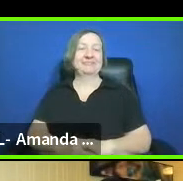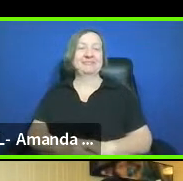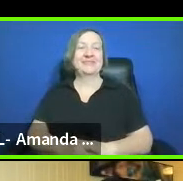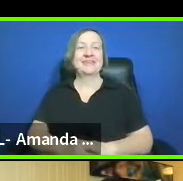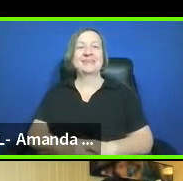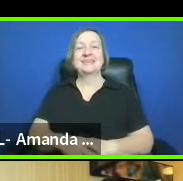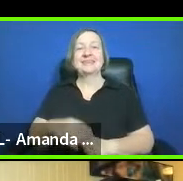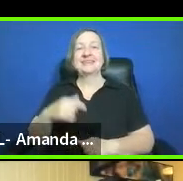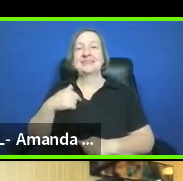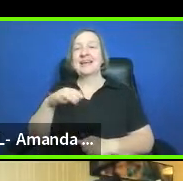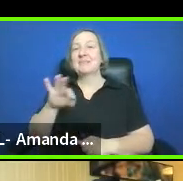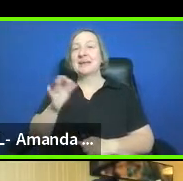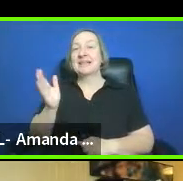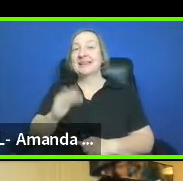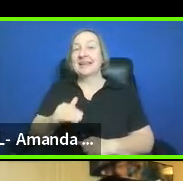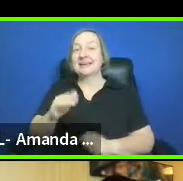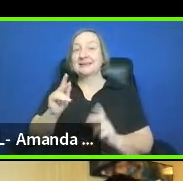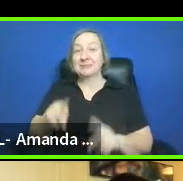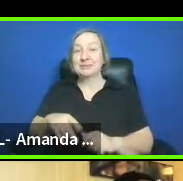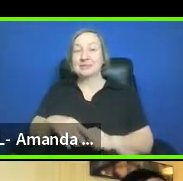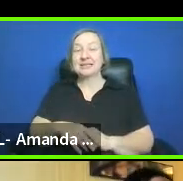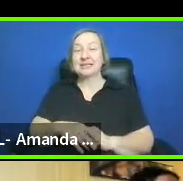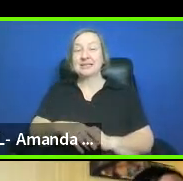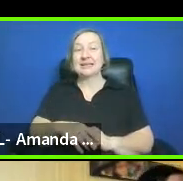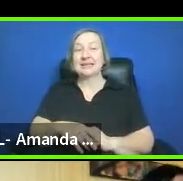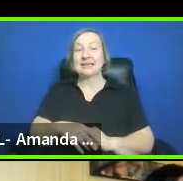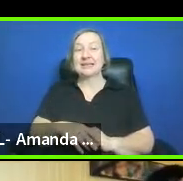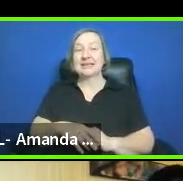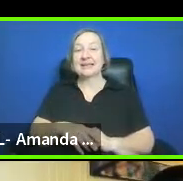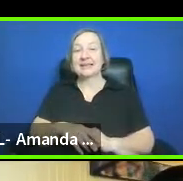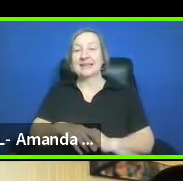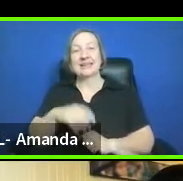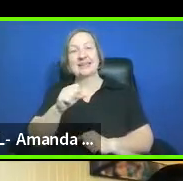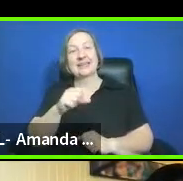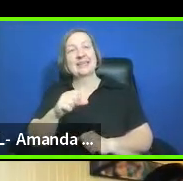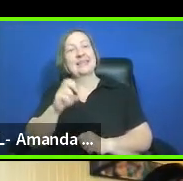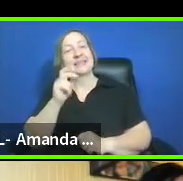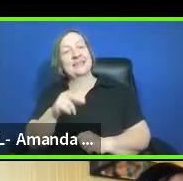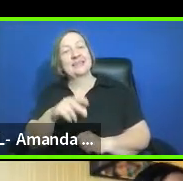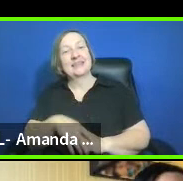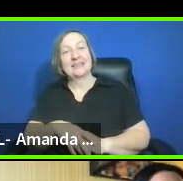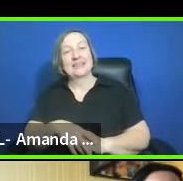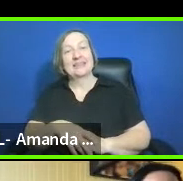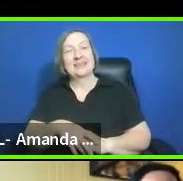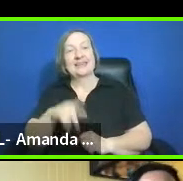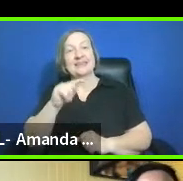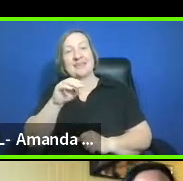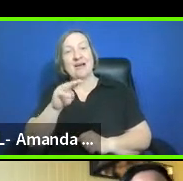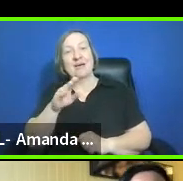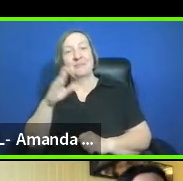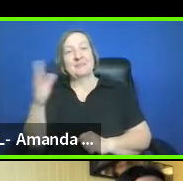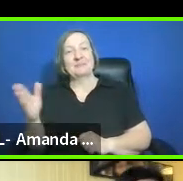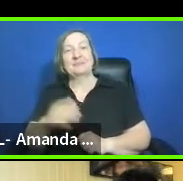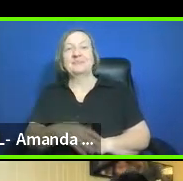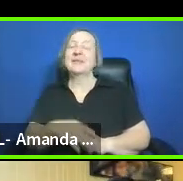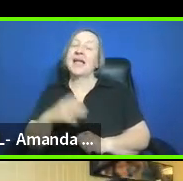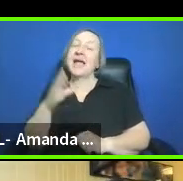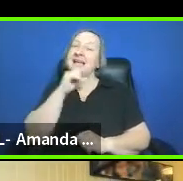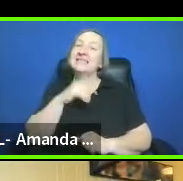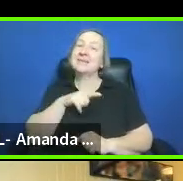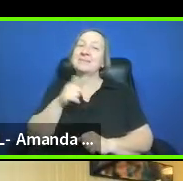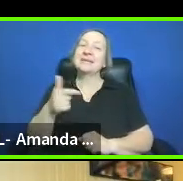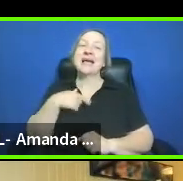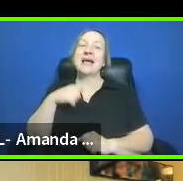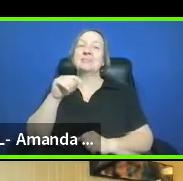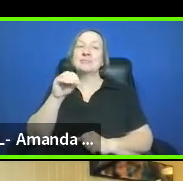So do I pick the next person? Yes. Why don't you go ahead, please? Tom, you're next to me. I guess I'm next in line. My name is